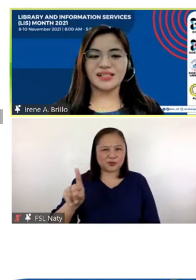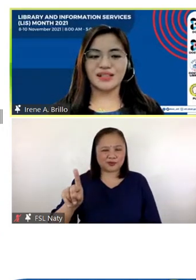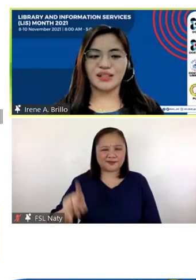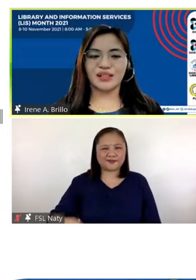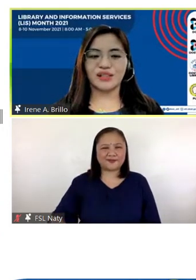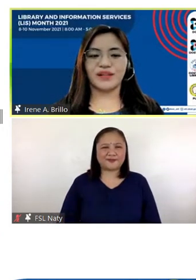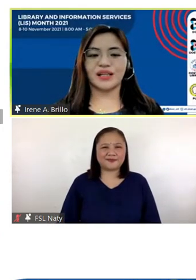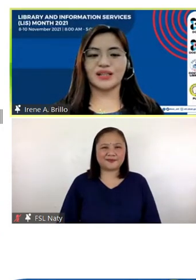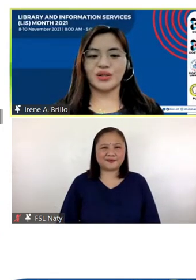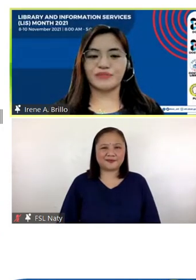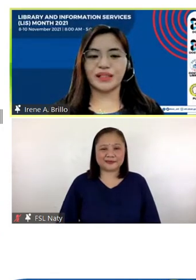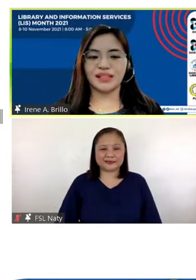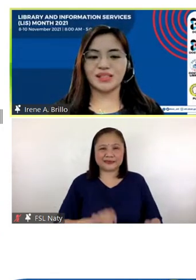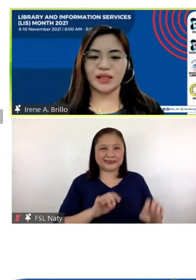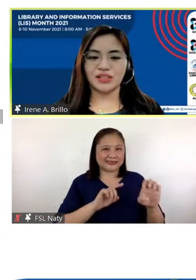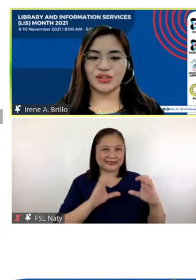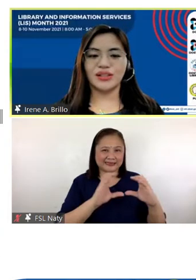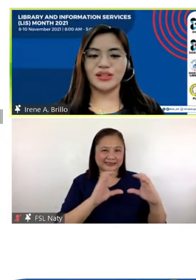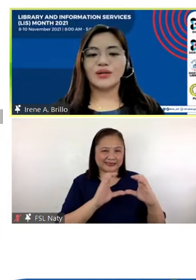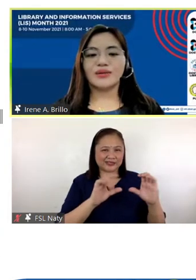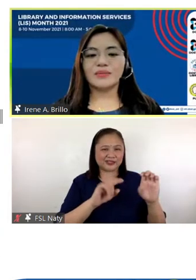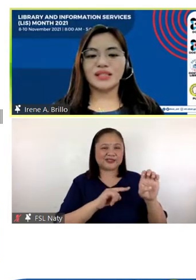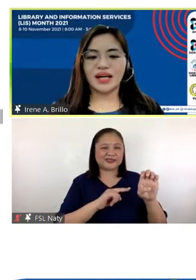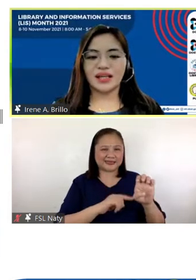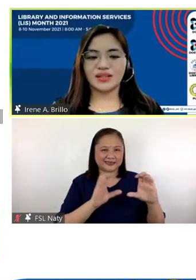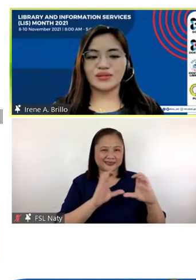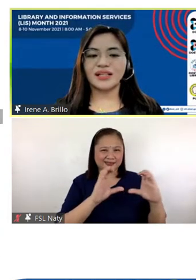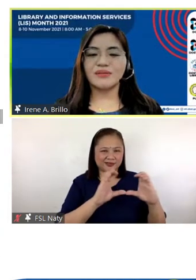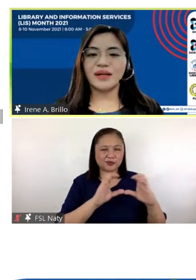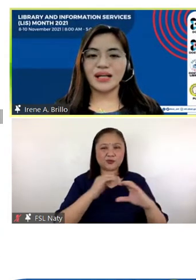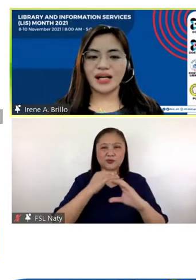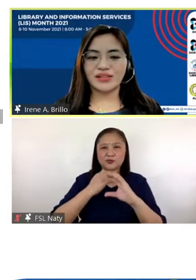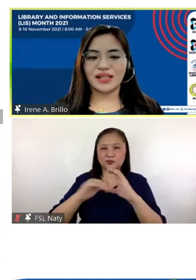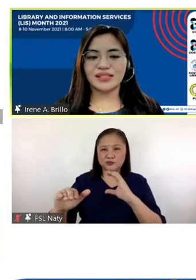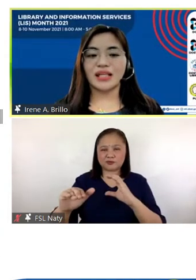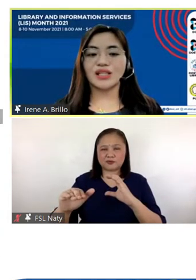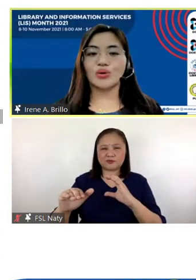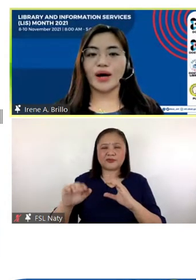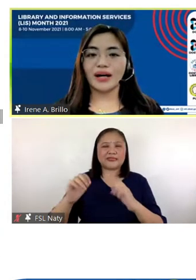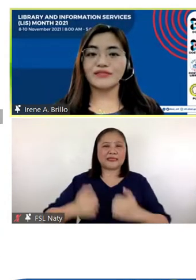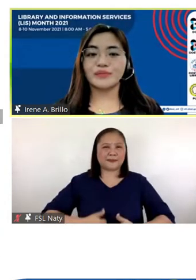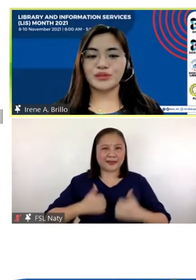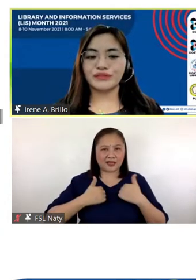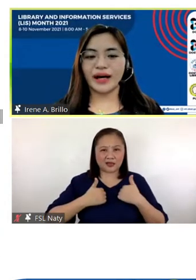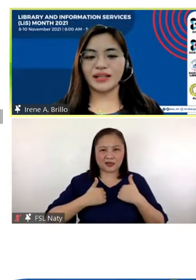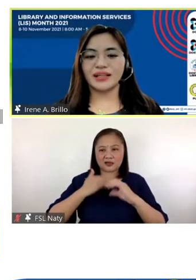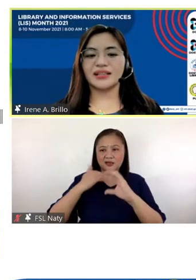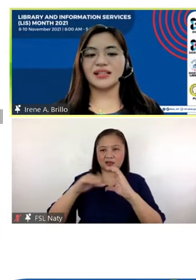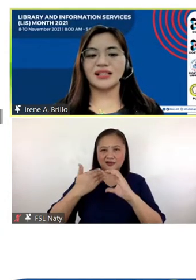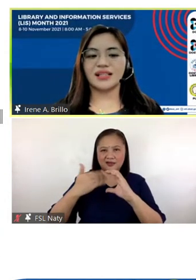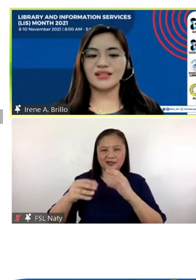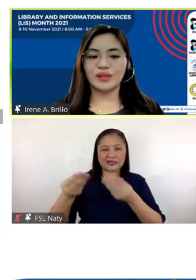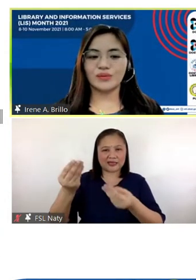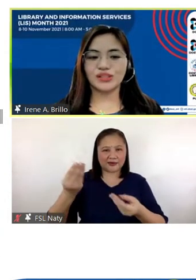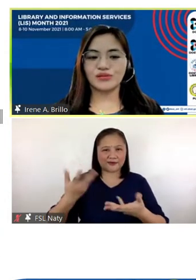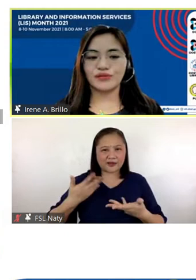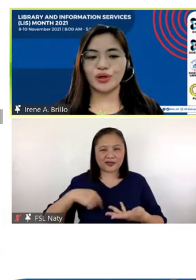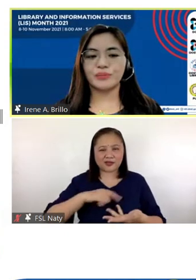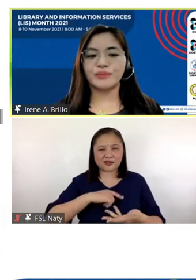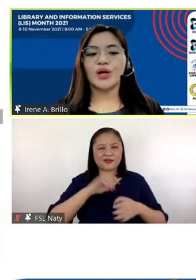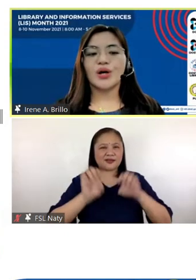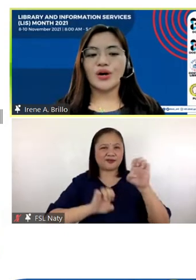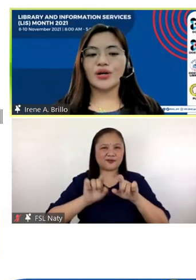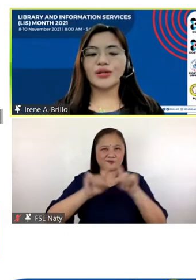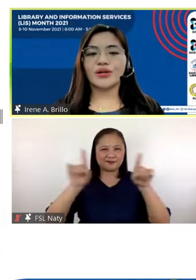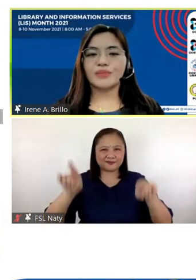2021. The e-certificate of participation will be sent to the email address that you have provided in the evaluation